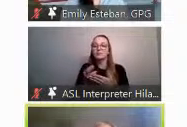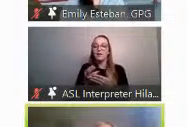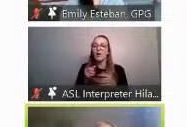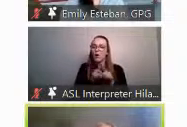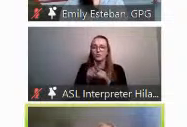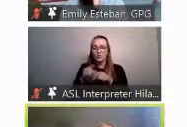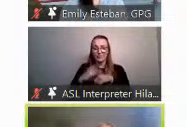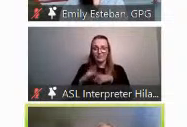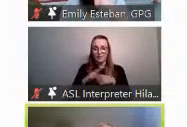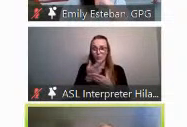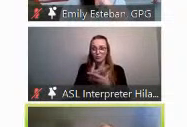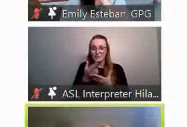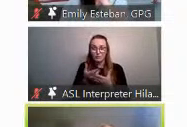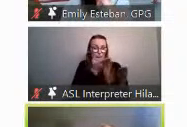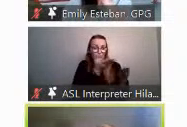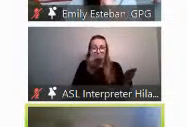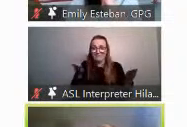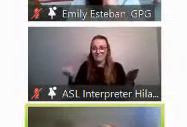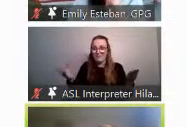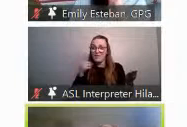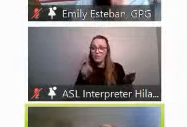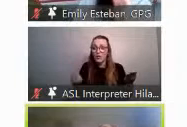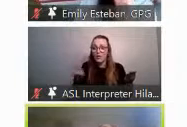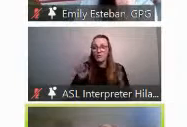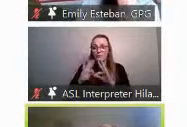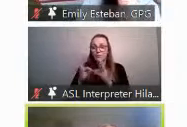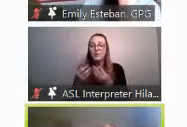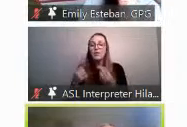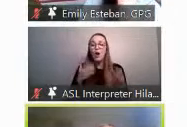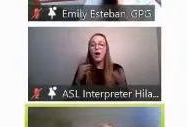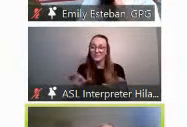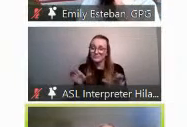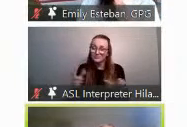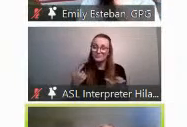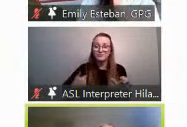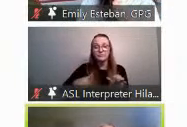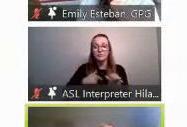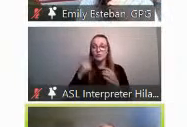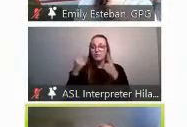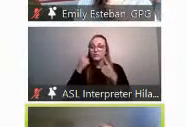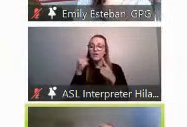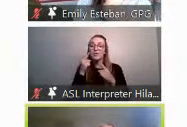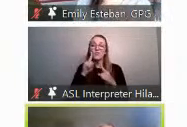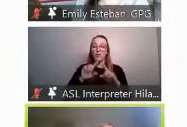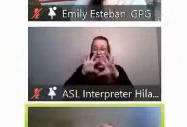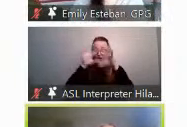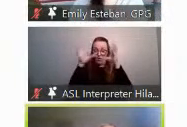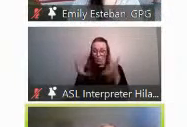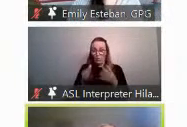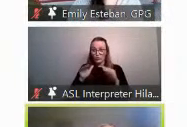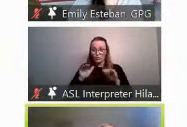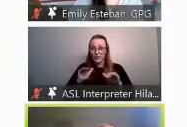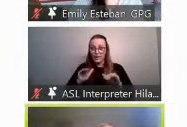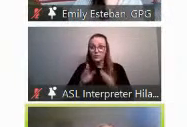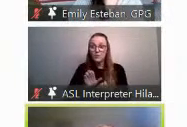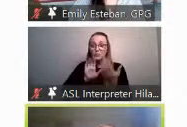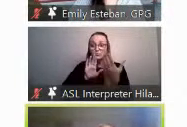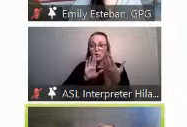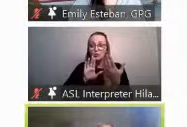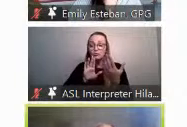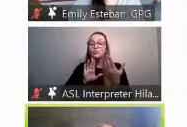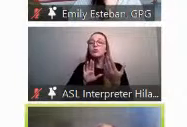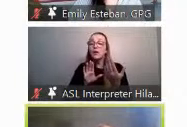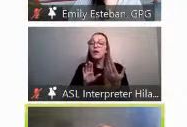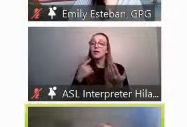families? And I really would encourage us to think about in terms of like this whole child approach, and really begin to think about this